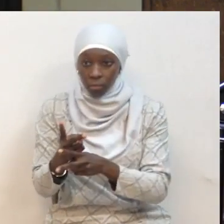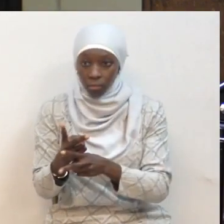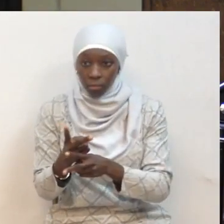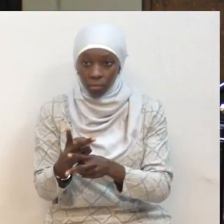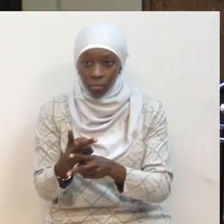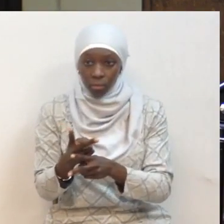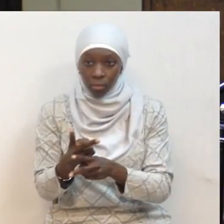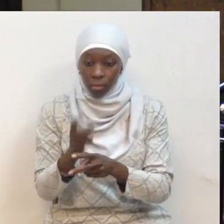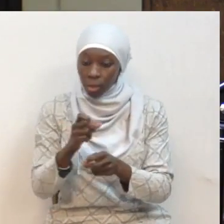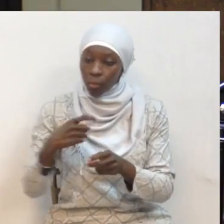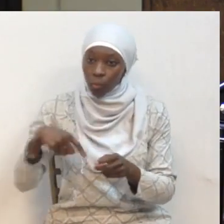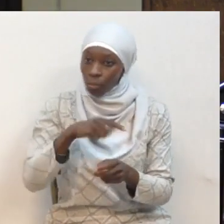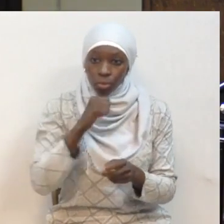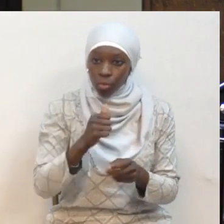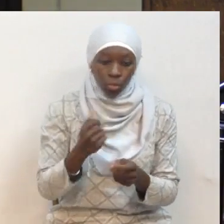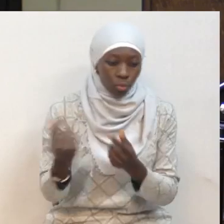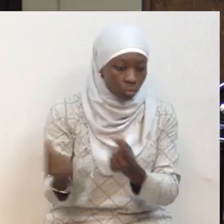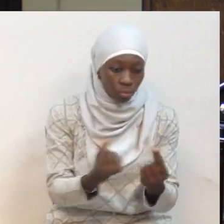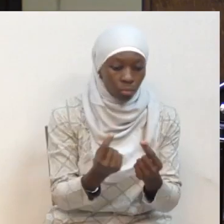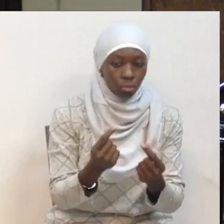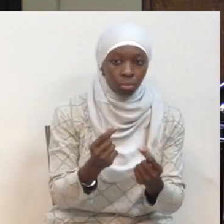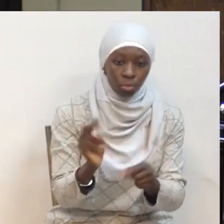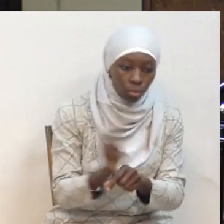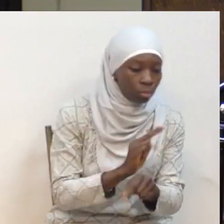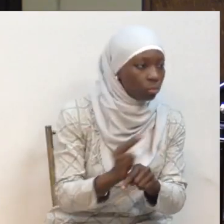use parts of Islam